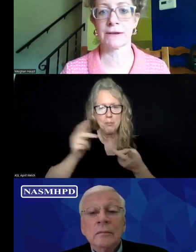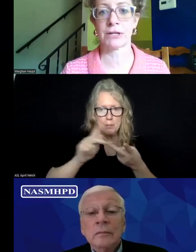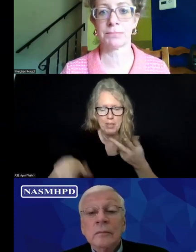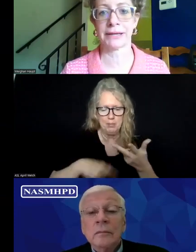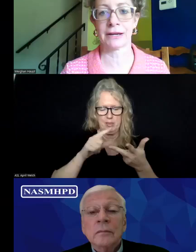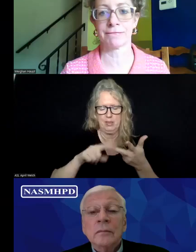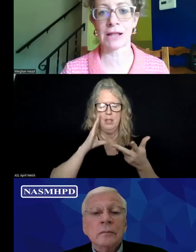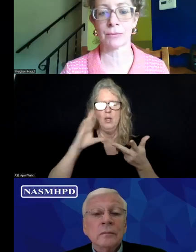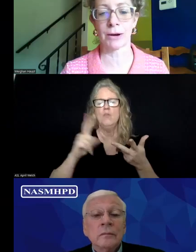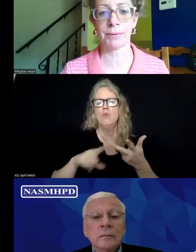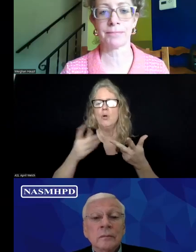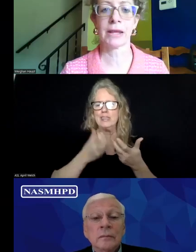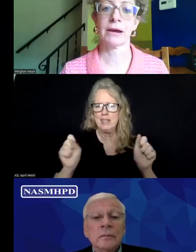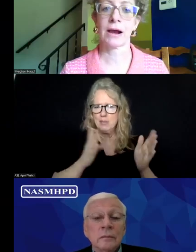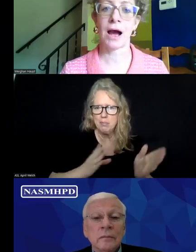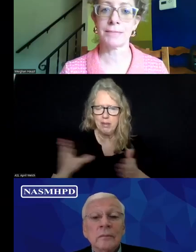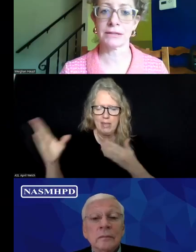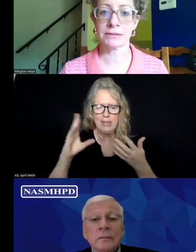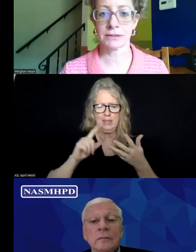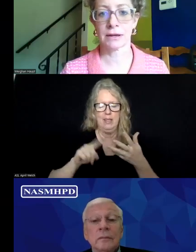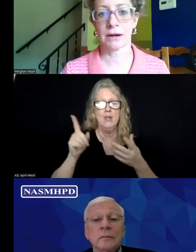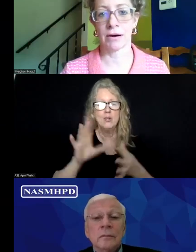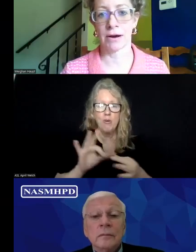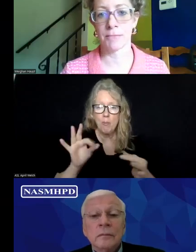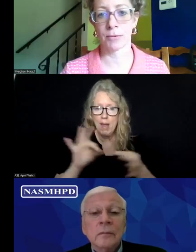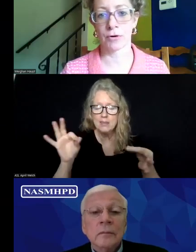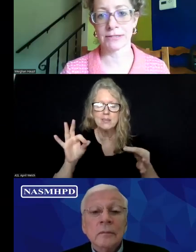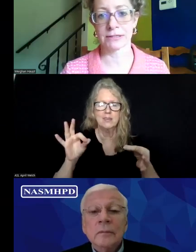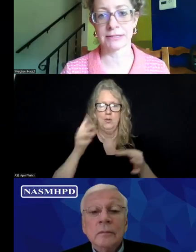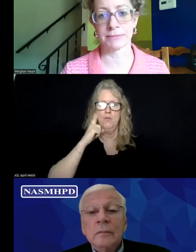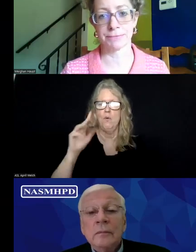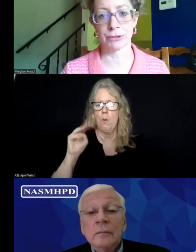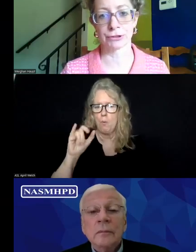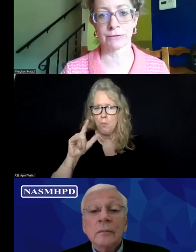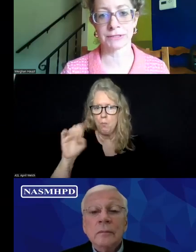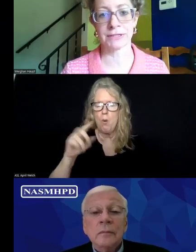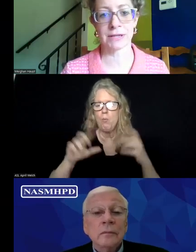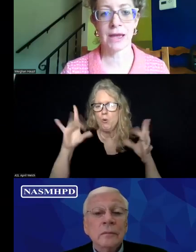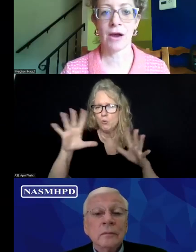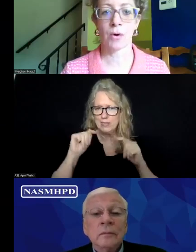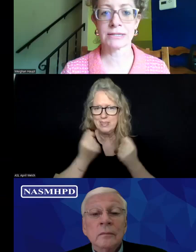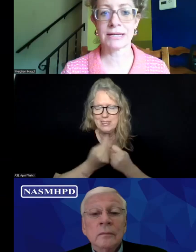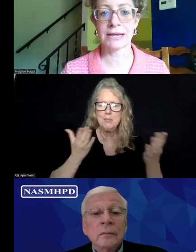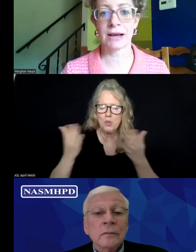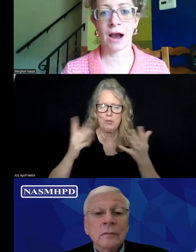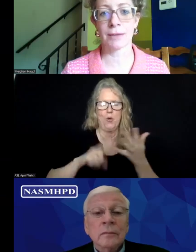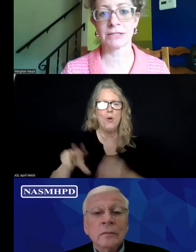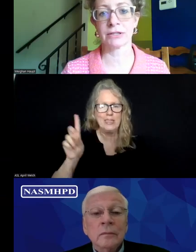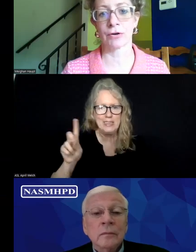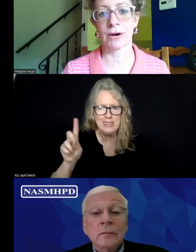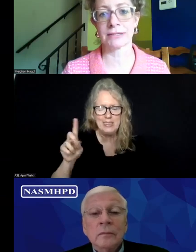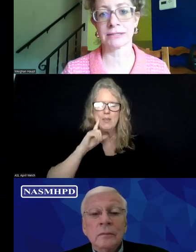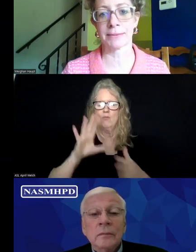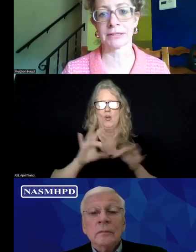for safety planning and follow-up. Comments on mobile crisis teams and peer services. Or D,